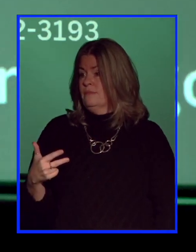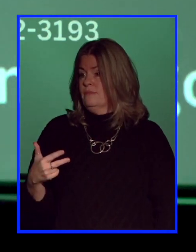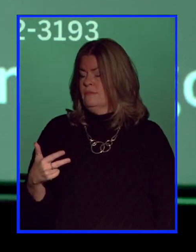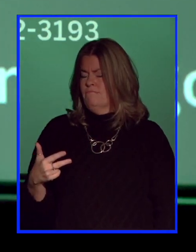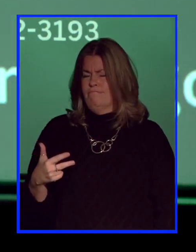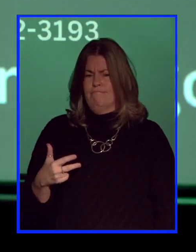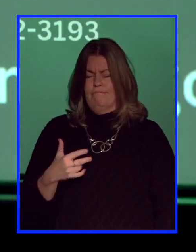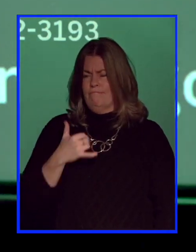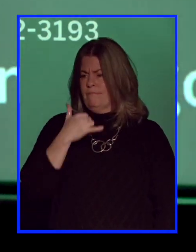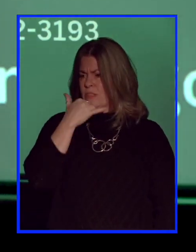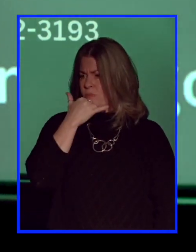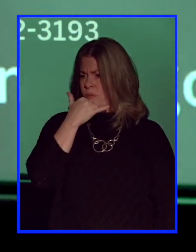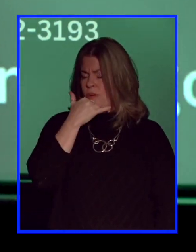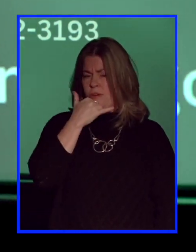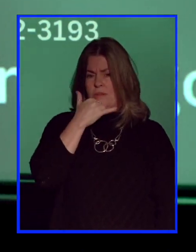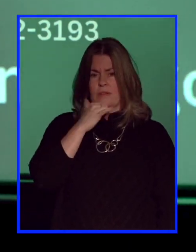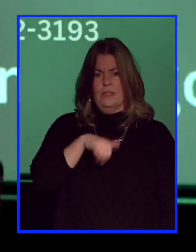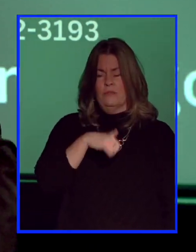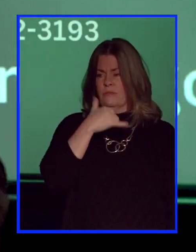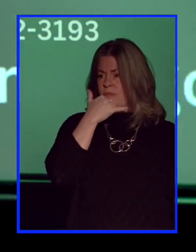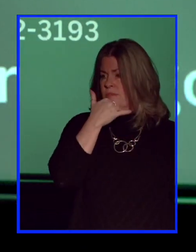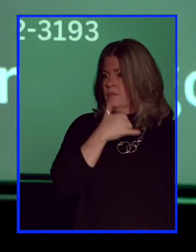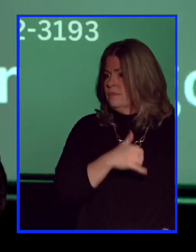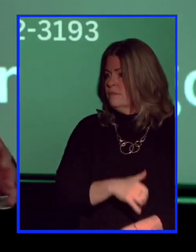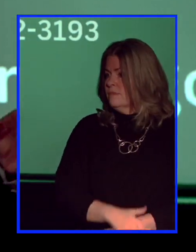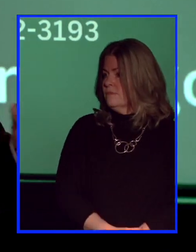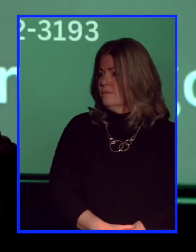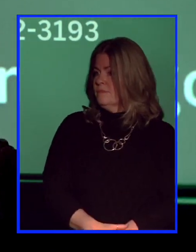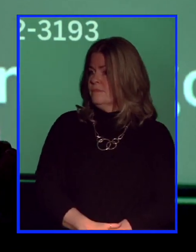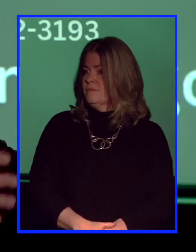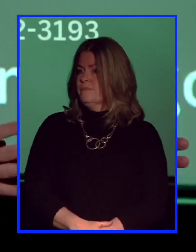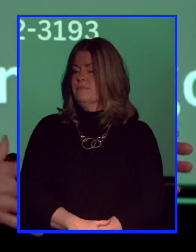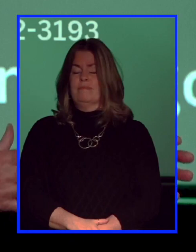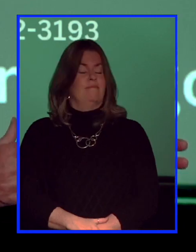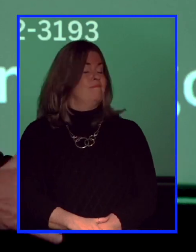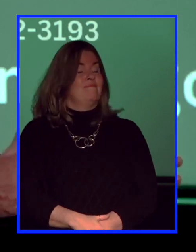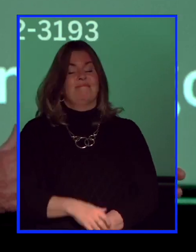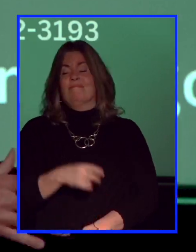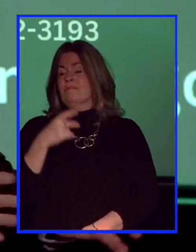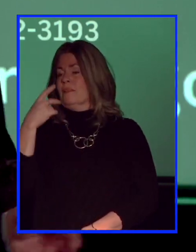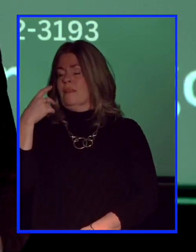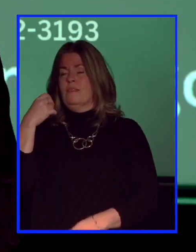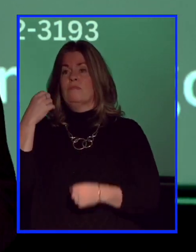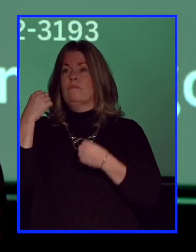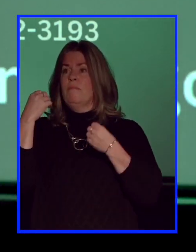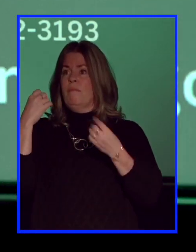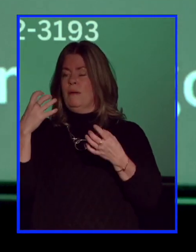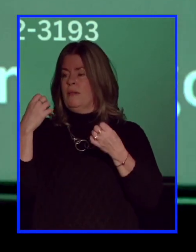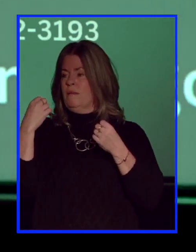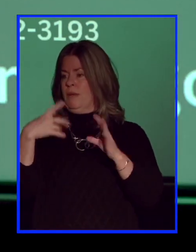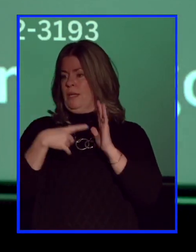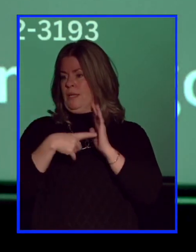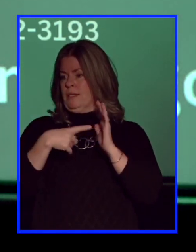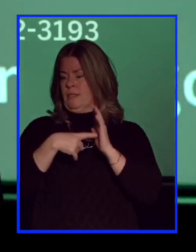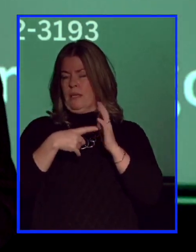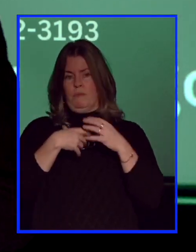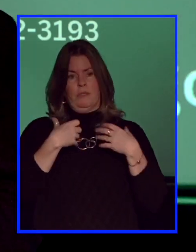not right. That's just not right. And you can go through case after case, example after example in healthcare where